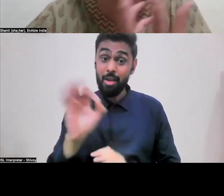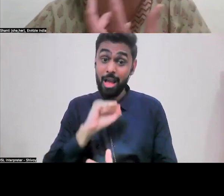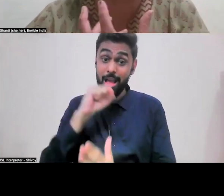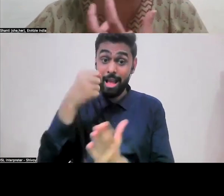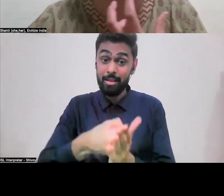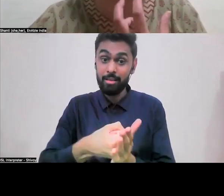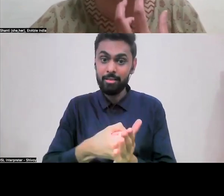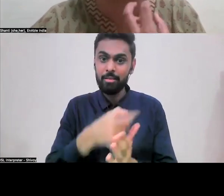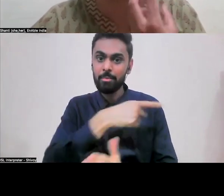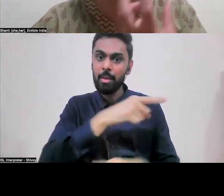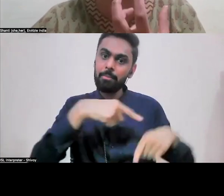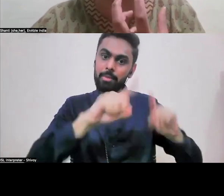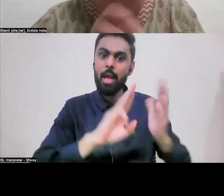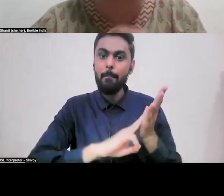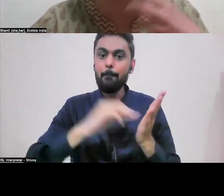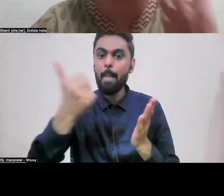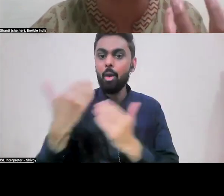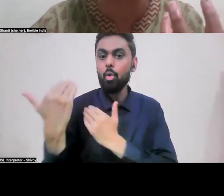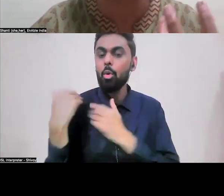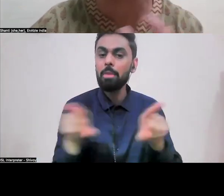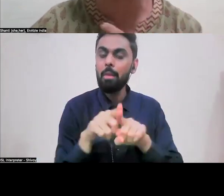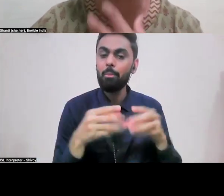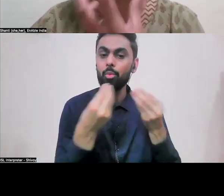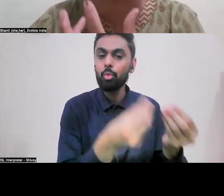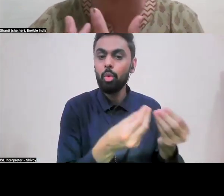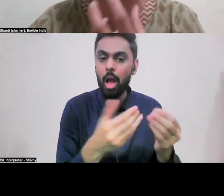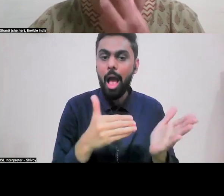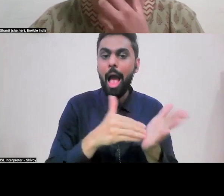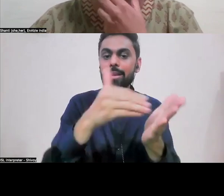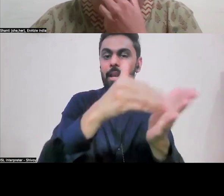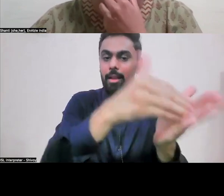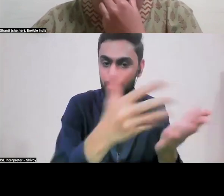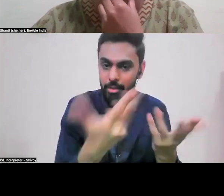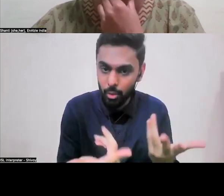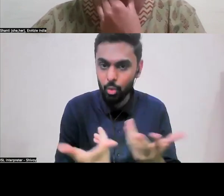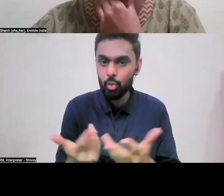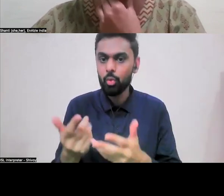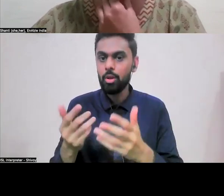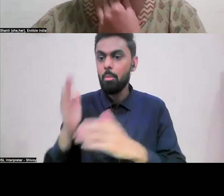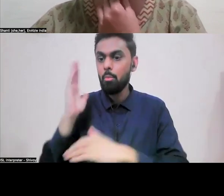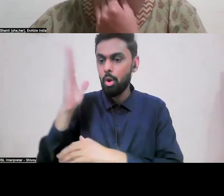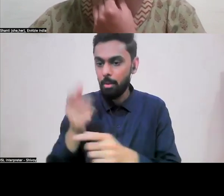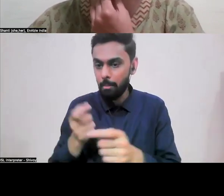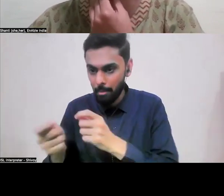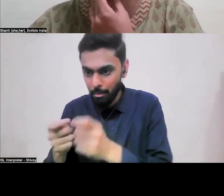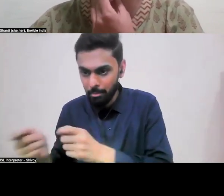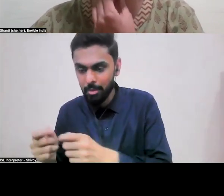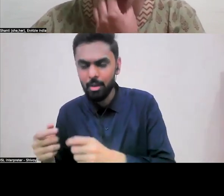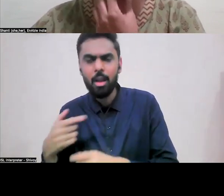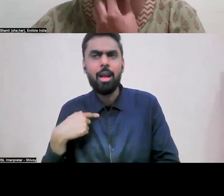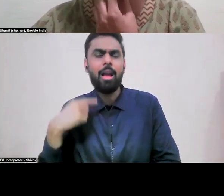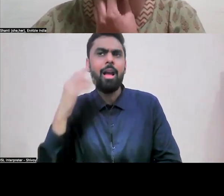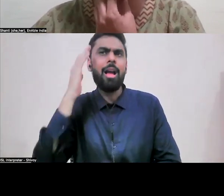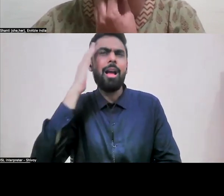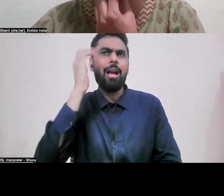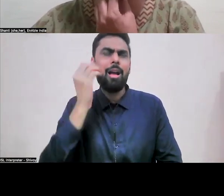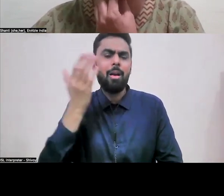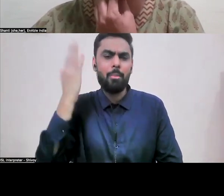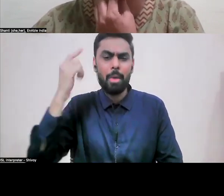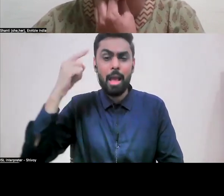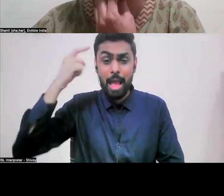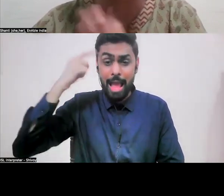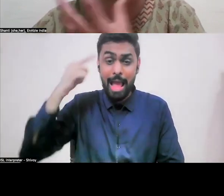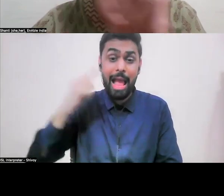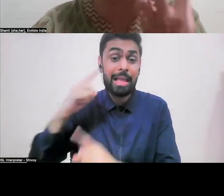become managers for different things, so the attendance manager, session manager, etc. I remember in our intellectual disability